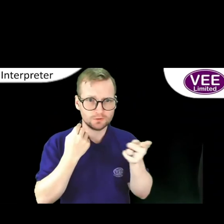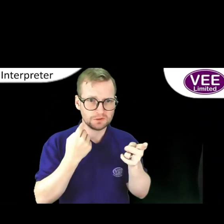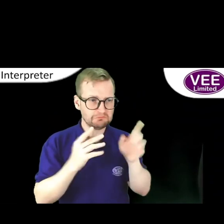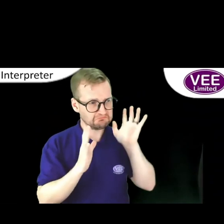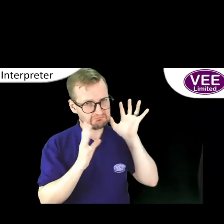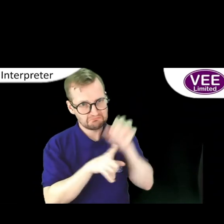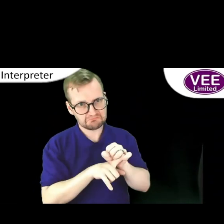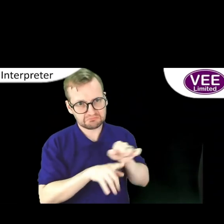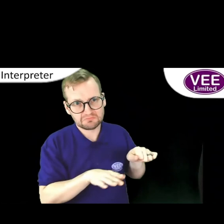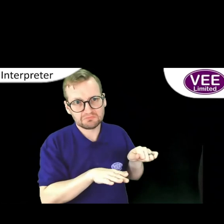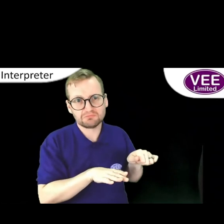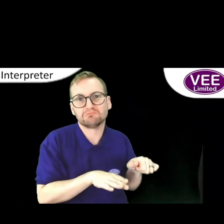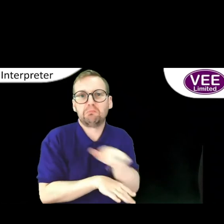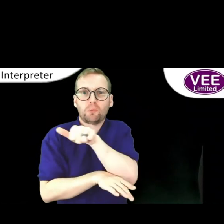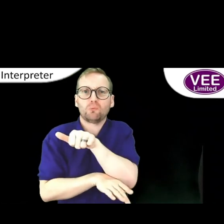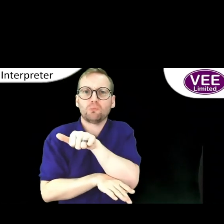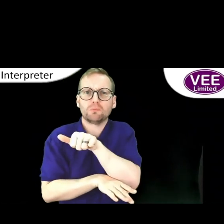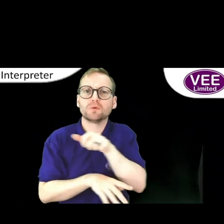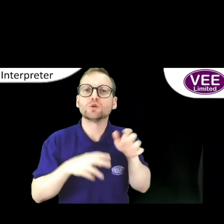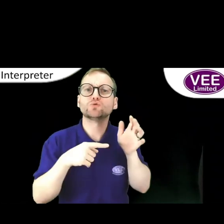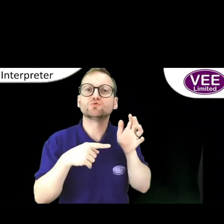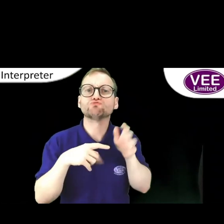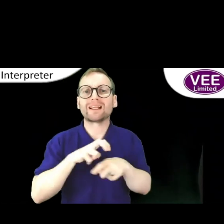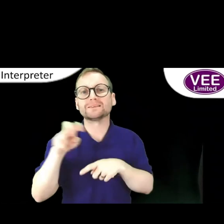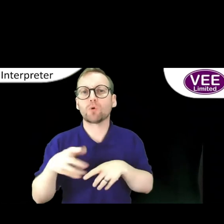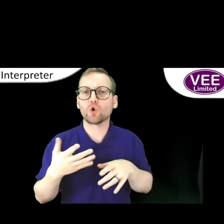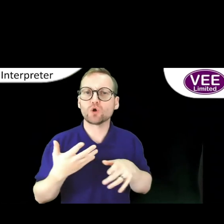And so this is a song that tells that story, a true story.